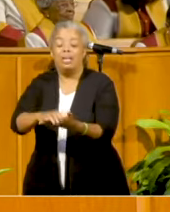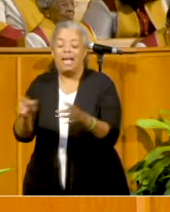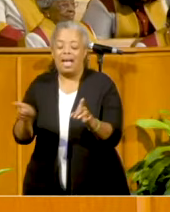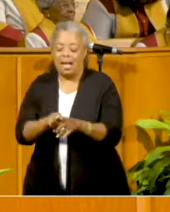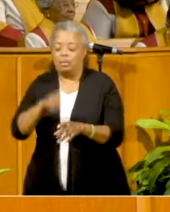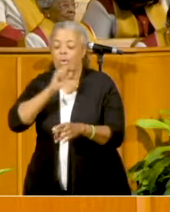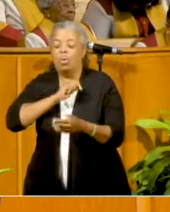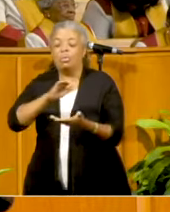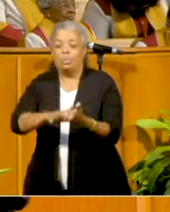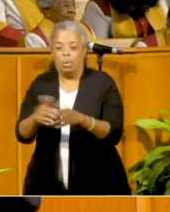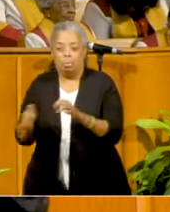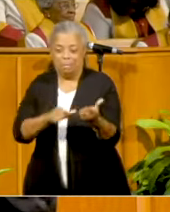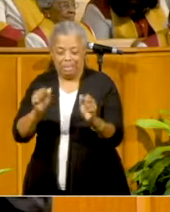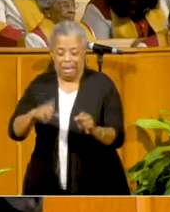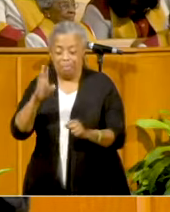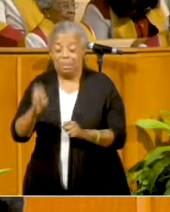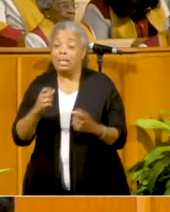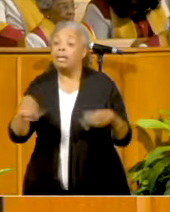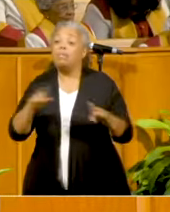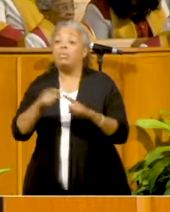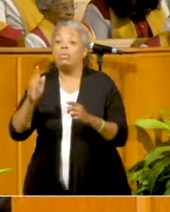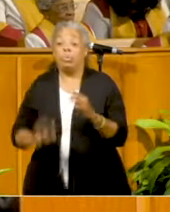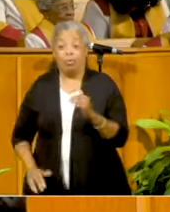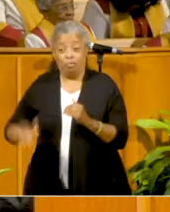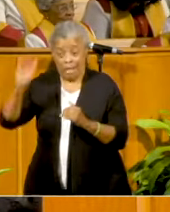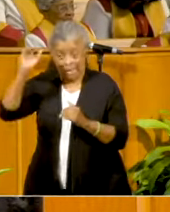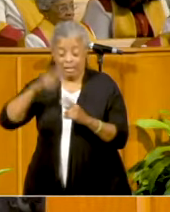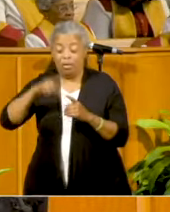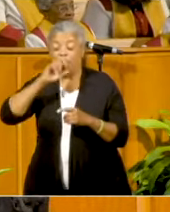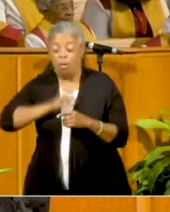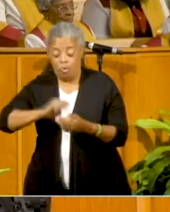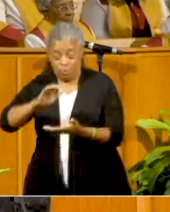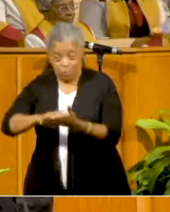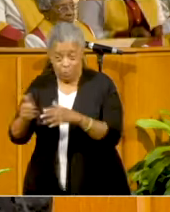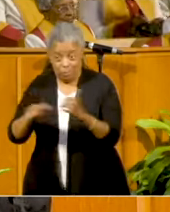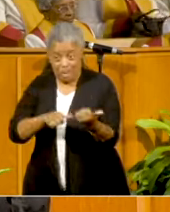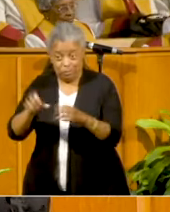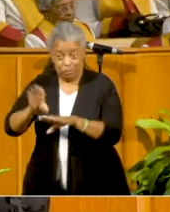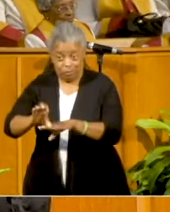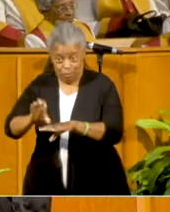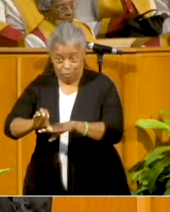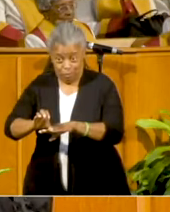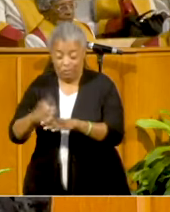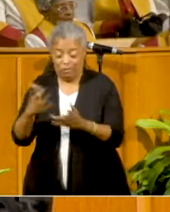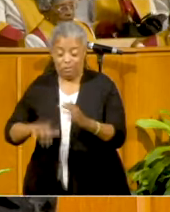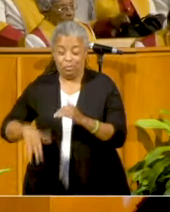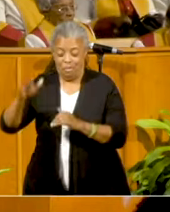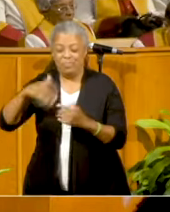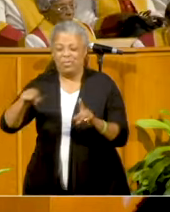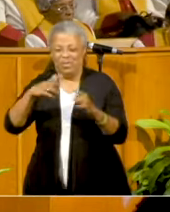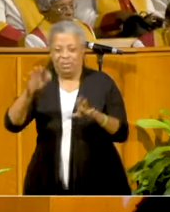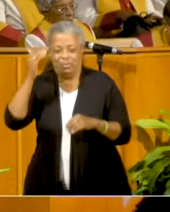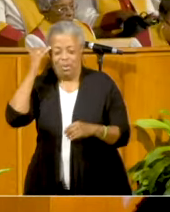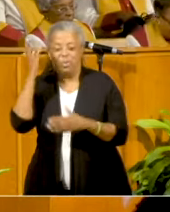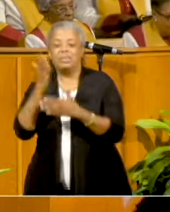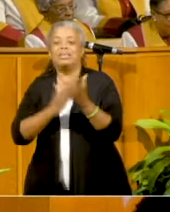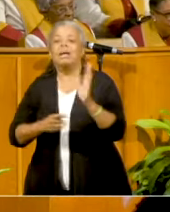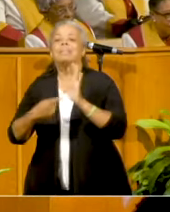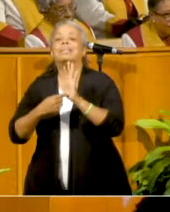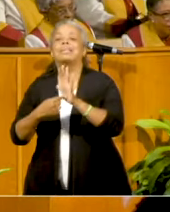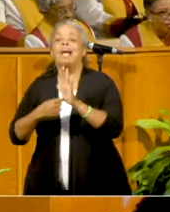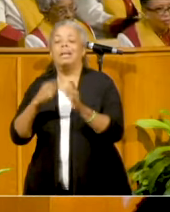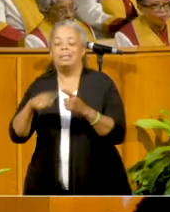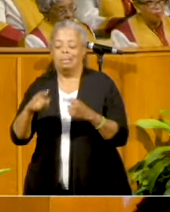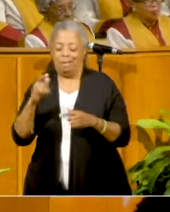as old school Baptist can be. And if you were ever raised in an old school Baptist church, you know that there were some signs